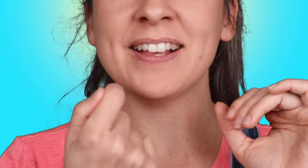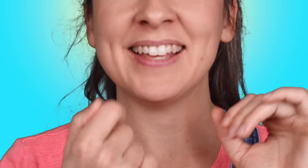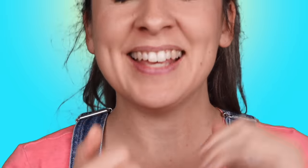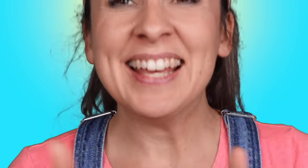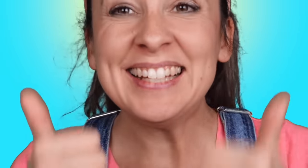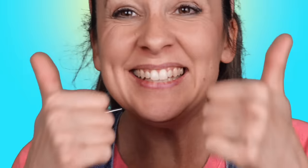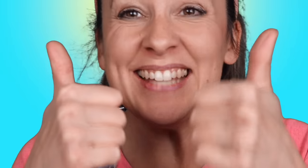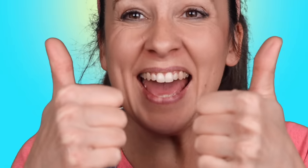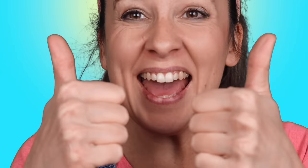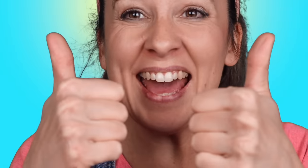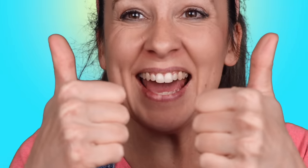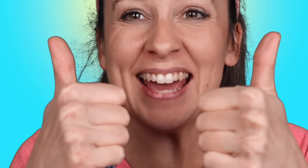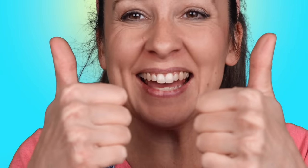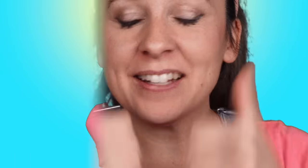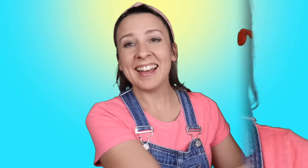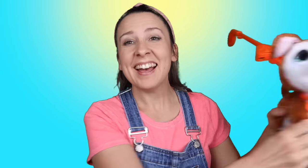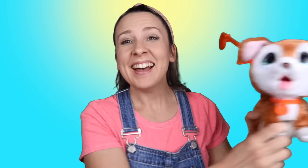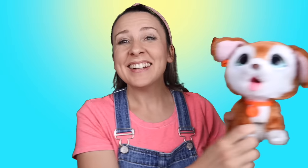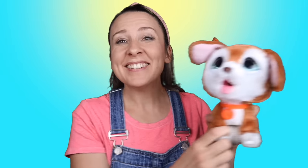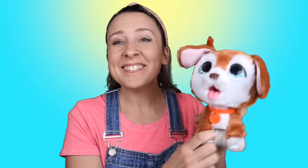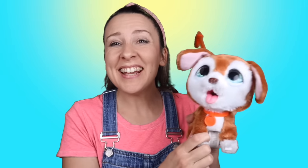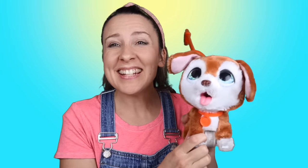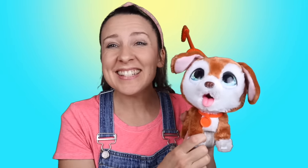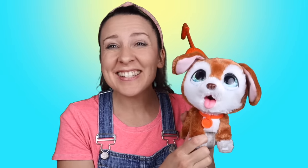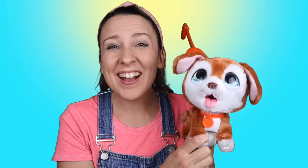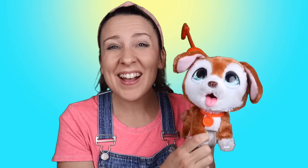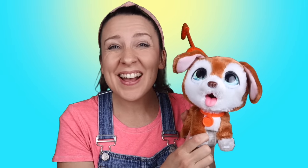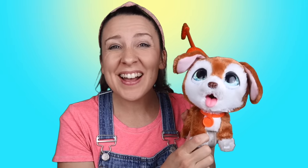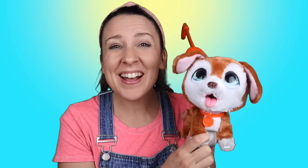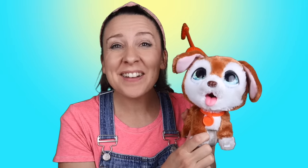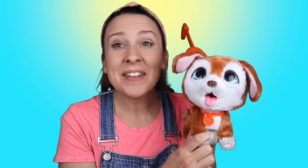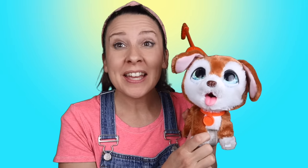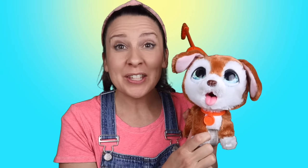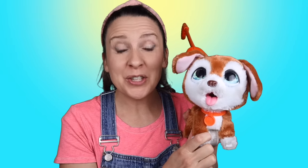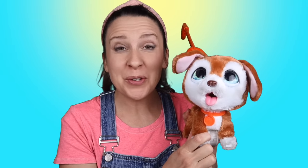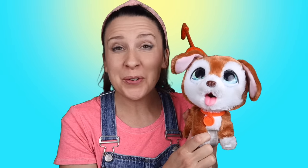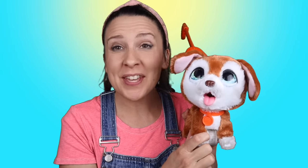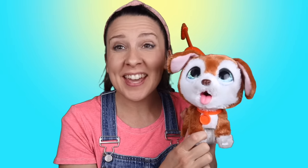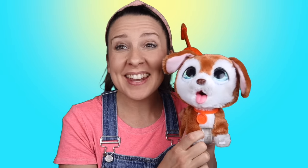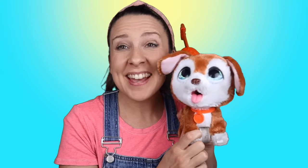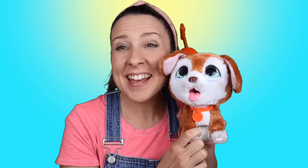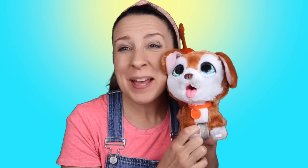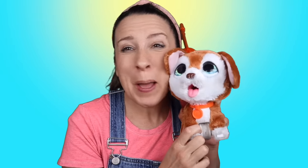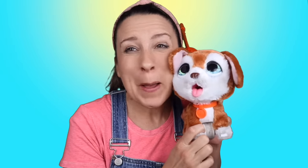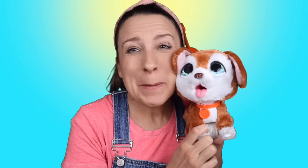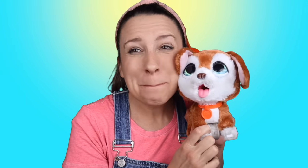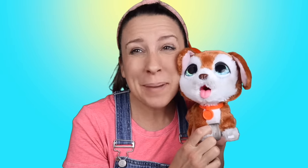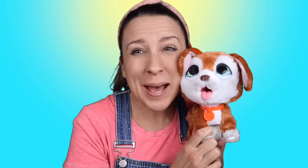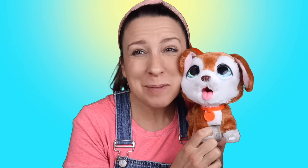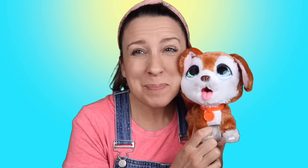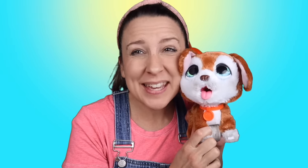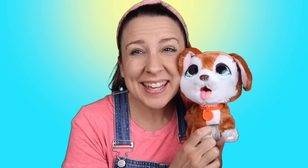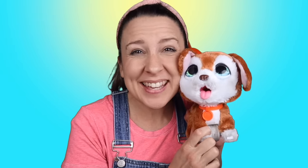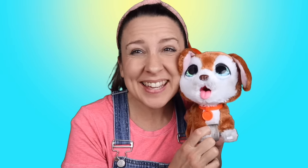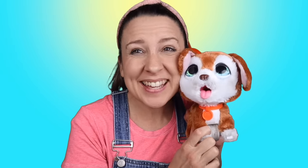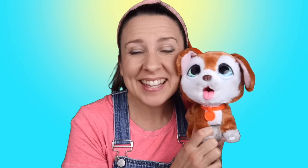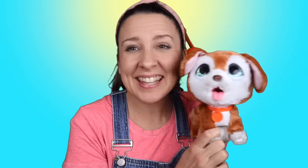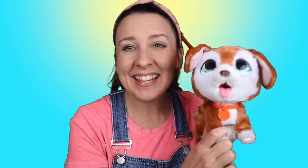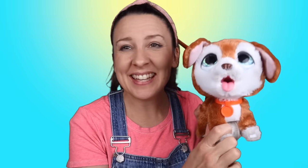more. Yay! Great job! You get a